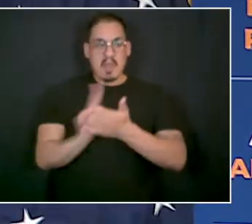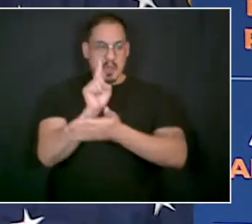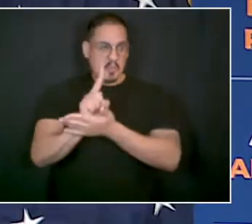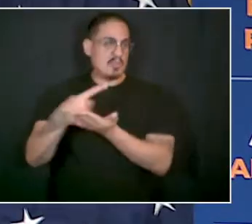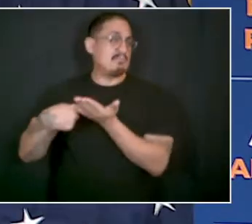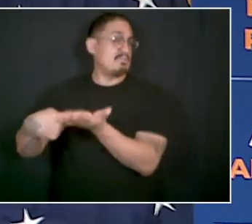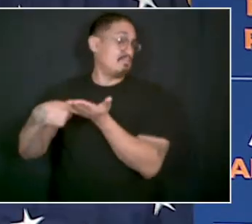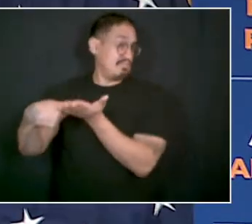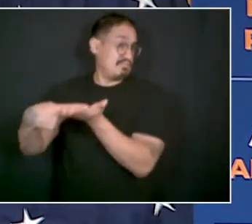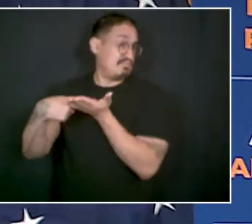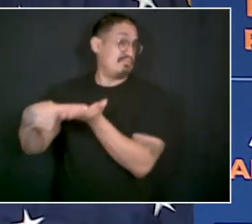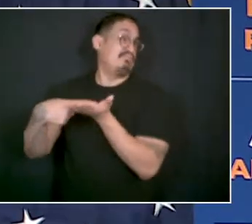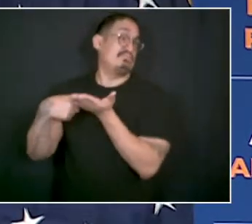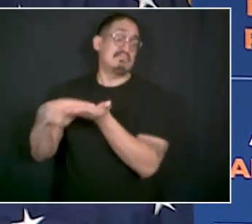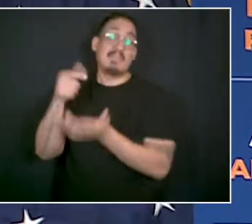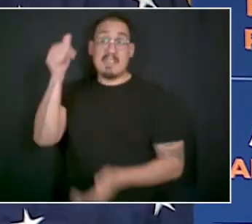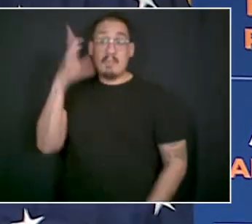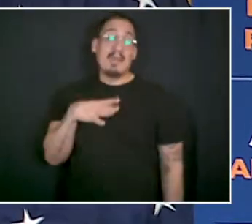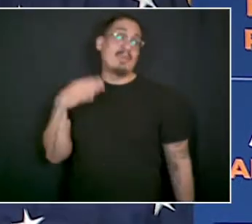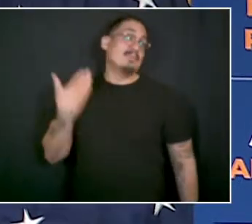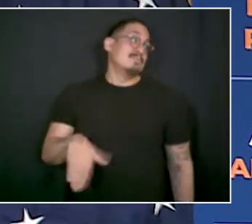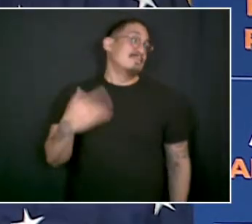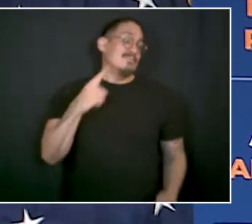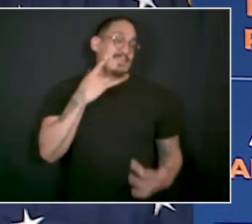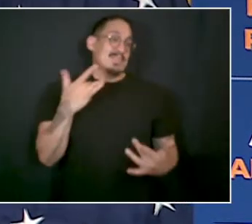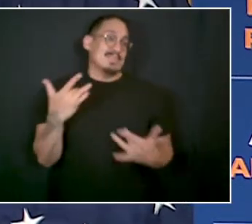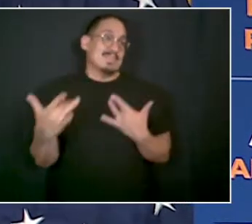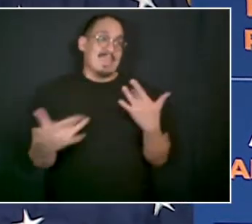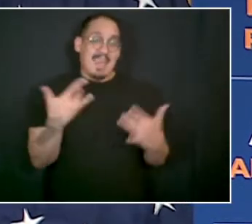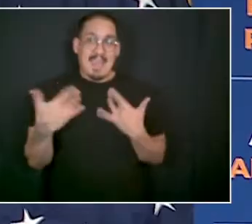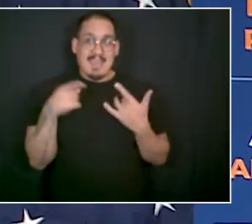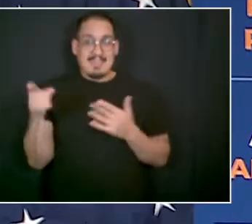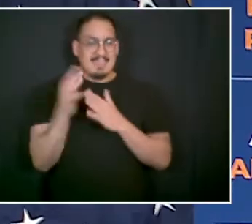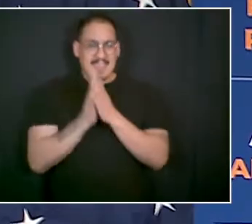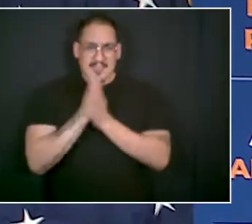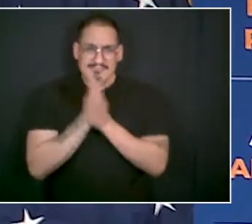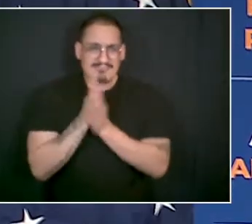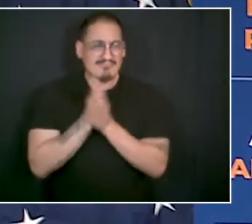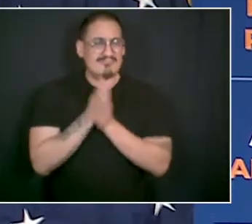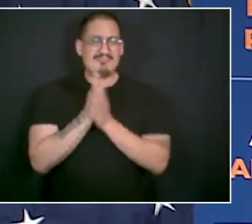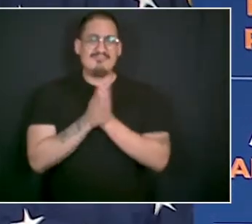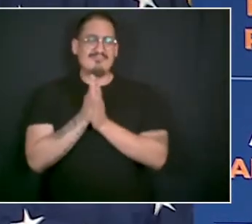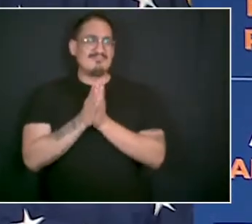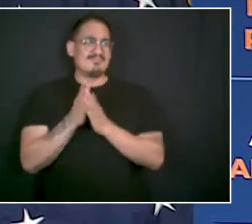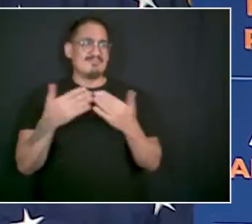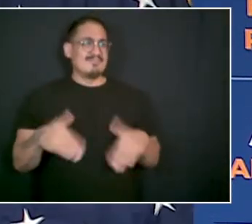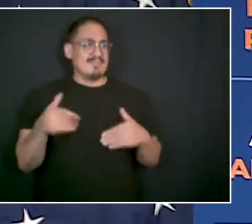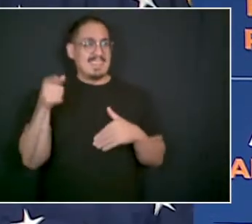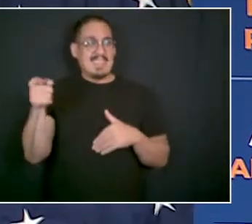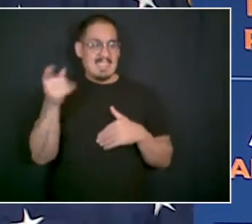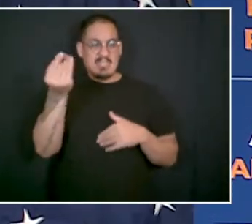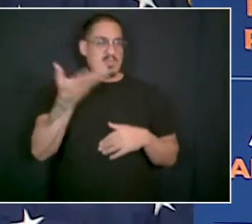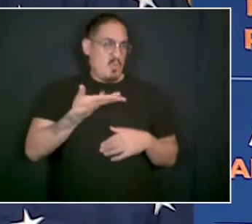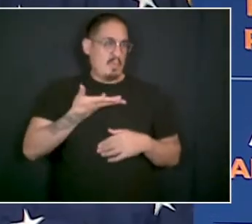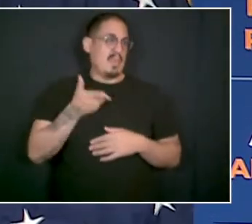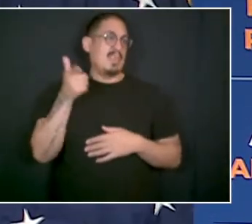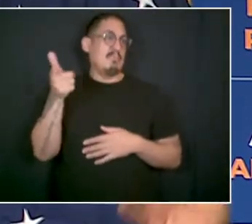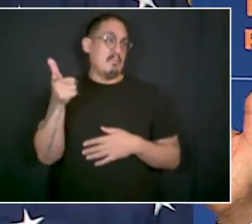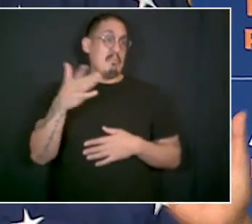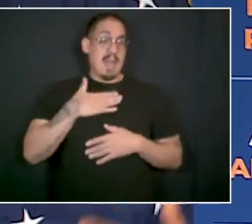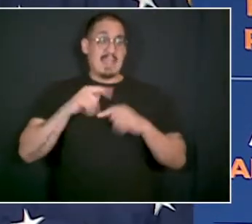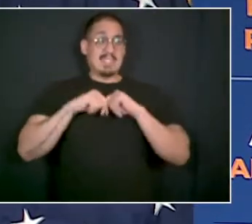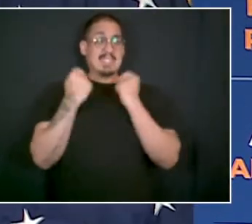he's excited. He says, Eric, you guys did so much in 3 years. We need to have that